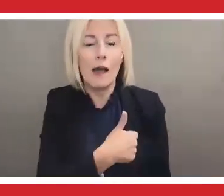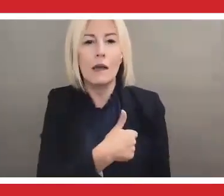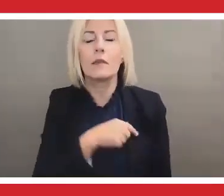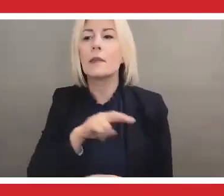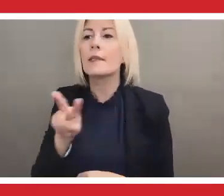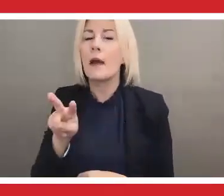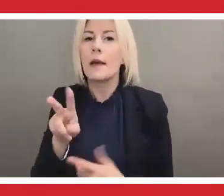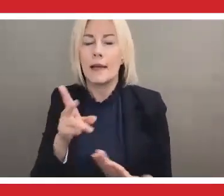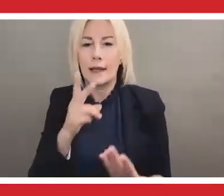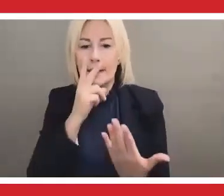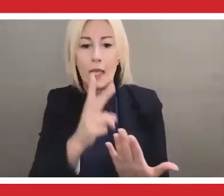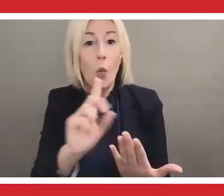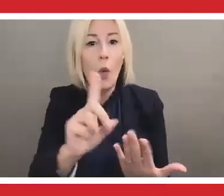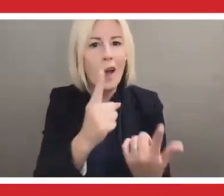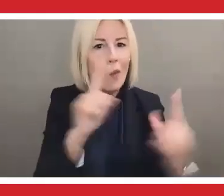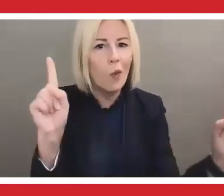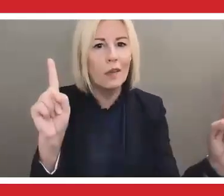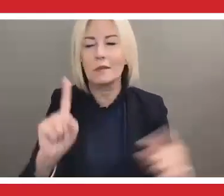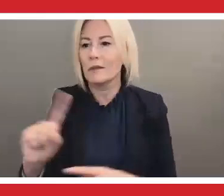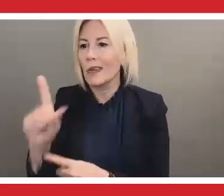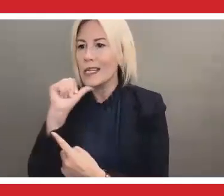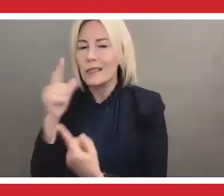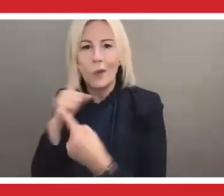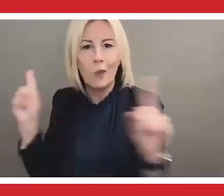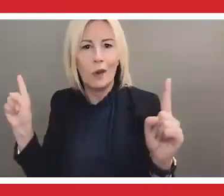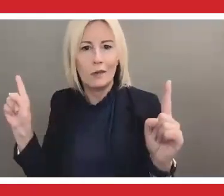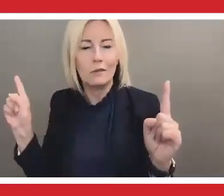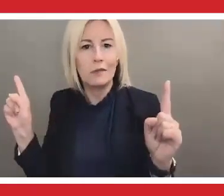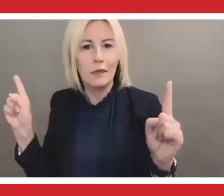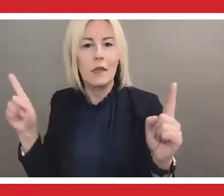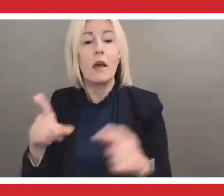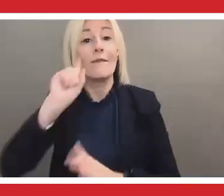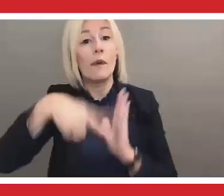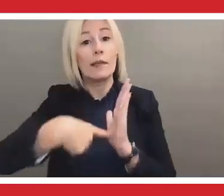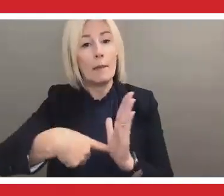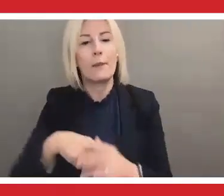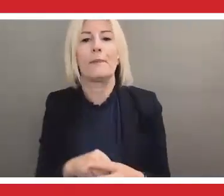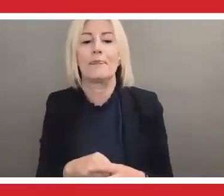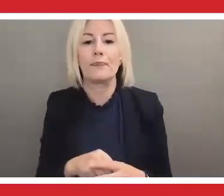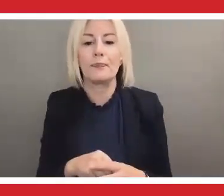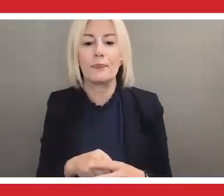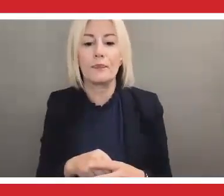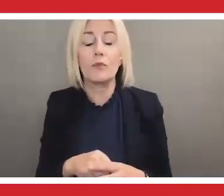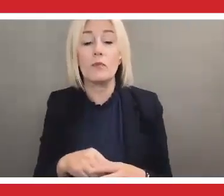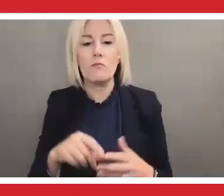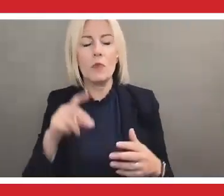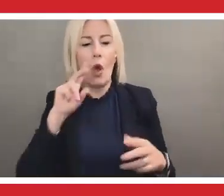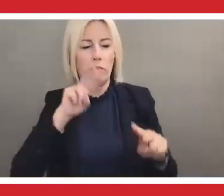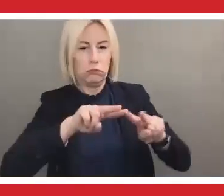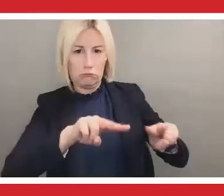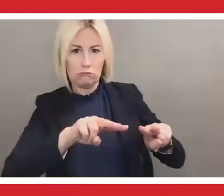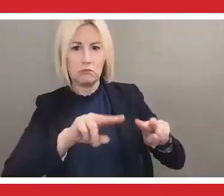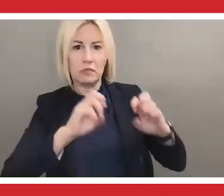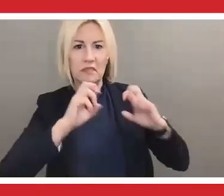work, where they do not actually work. For example, when we look at education,